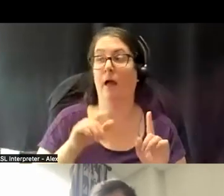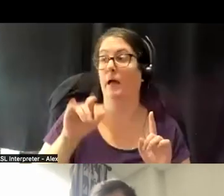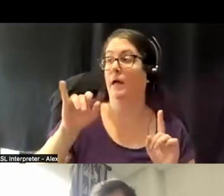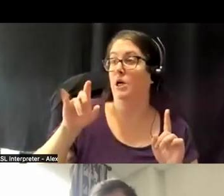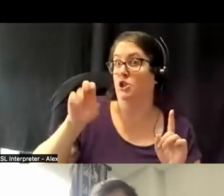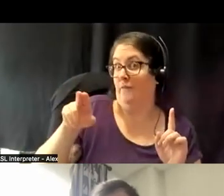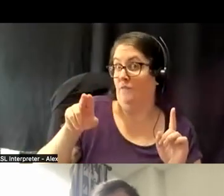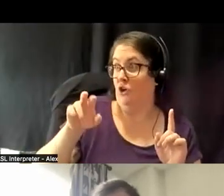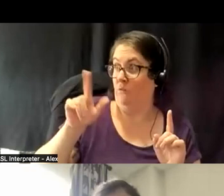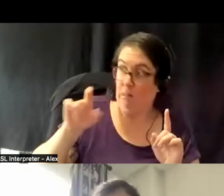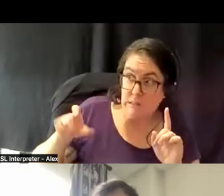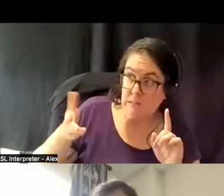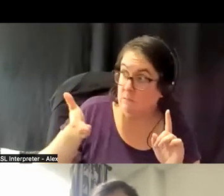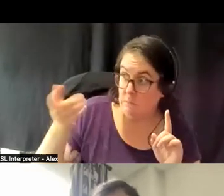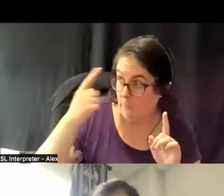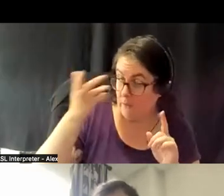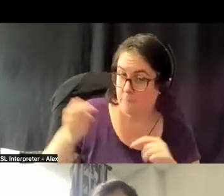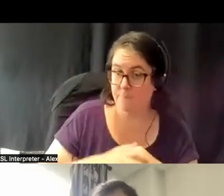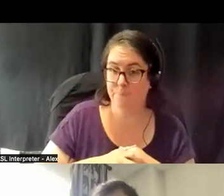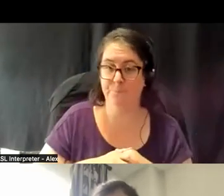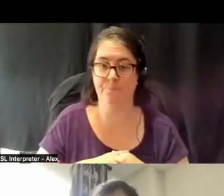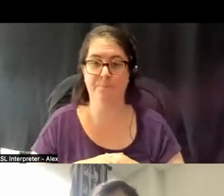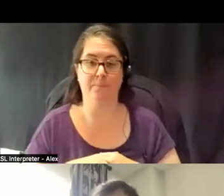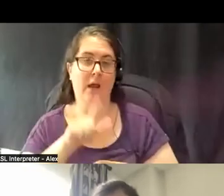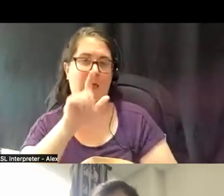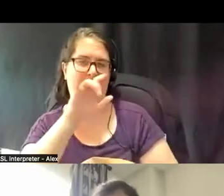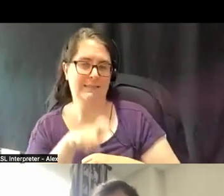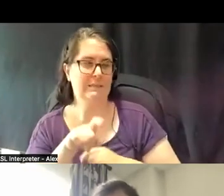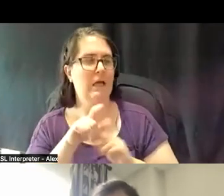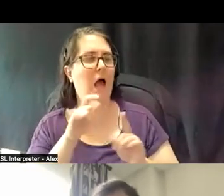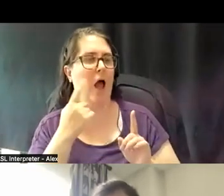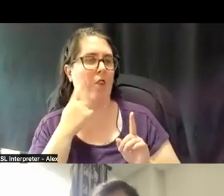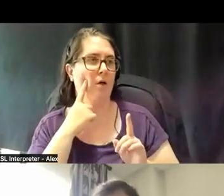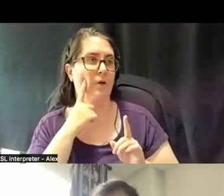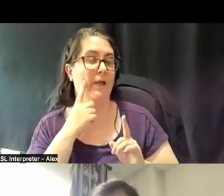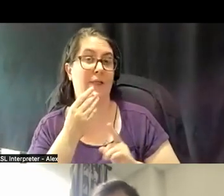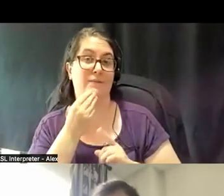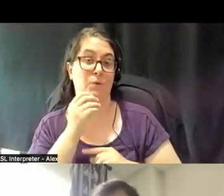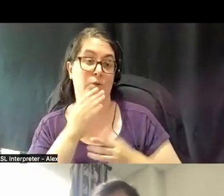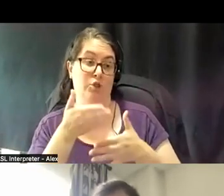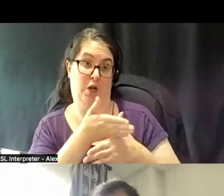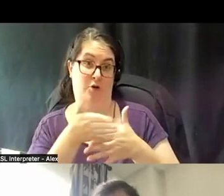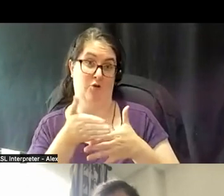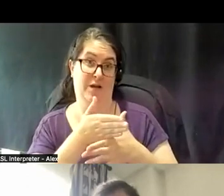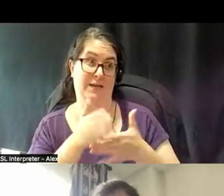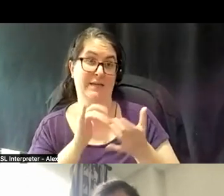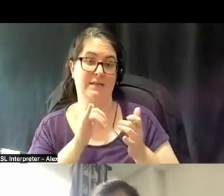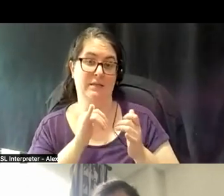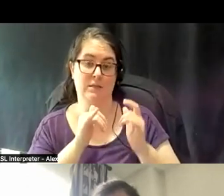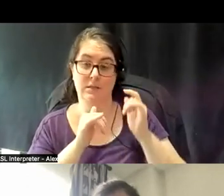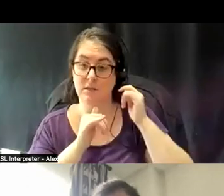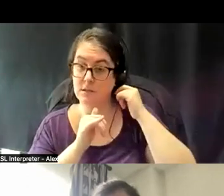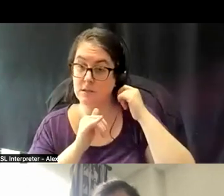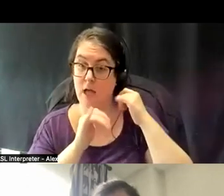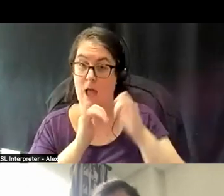thoughts on this? I kind of wanted to bring up the fact that food sharing was actually how Vivimos Juntos, Comemos Juntos, We